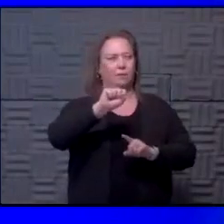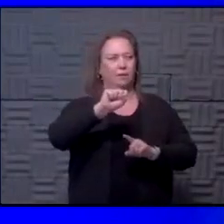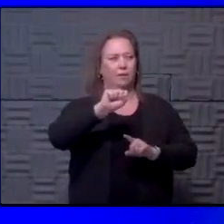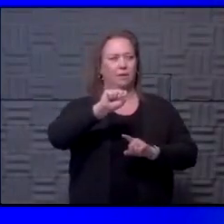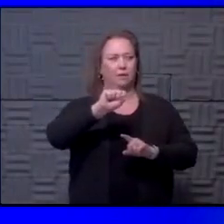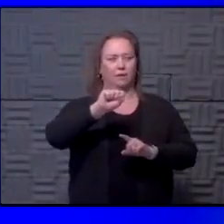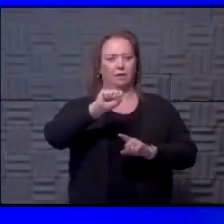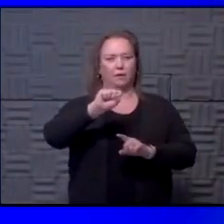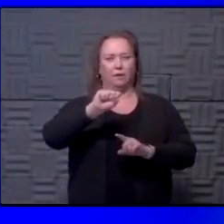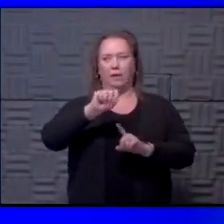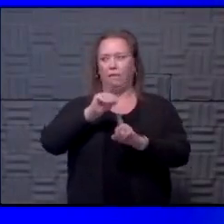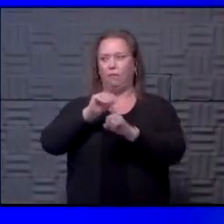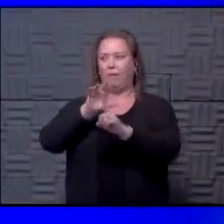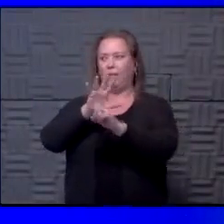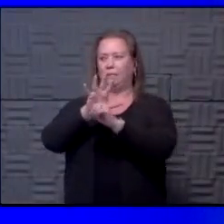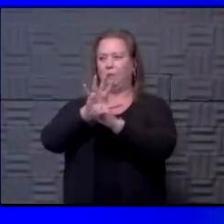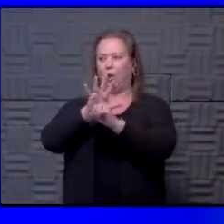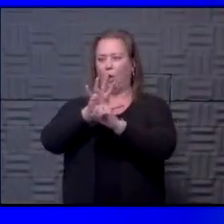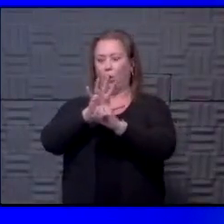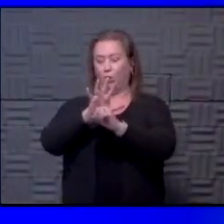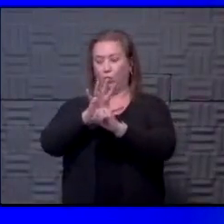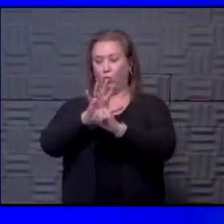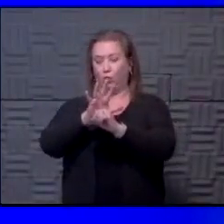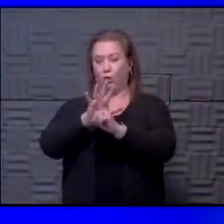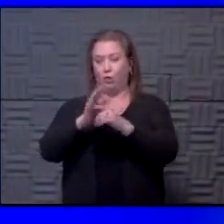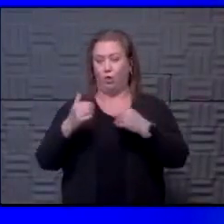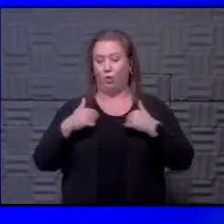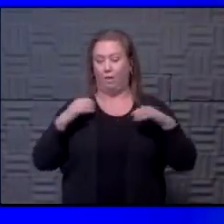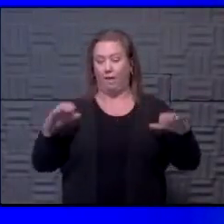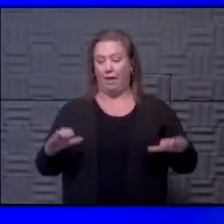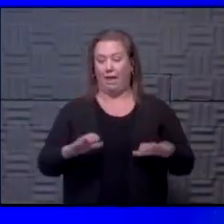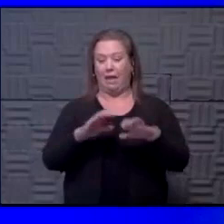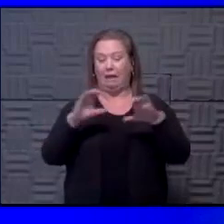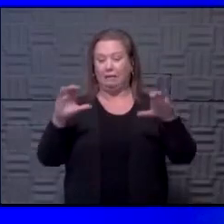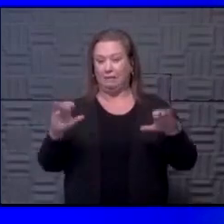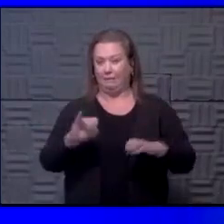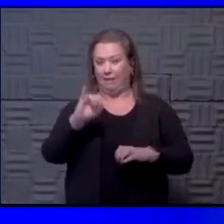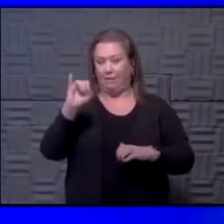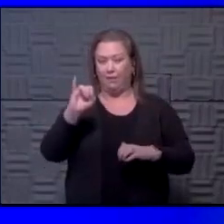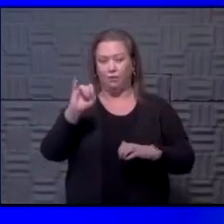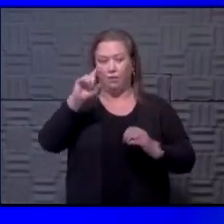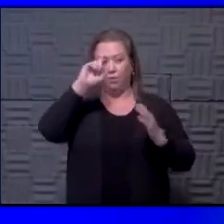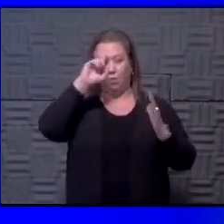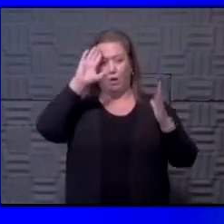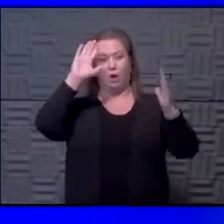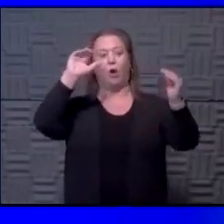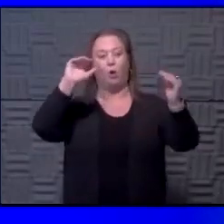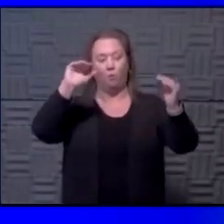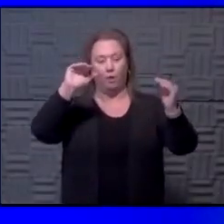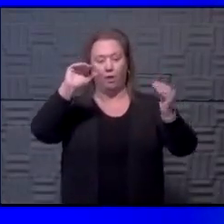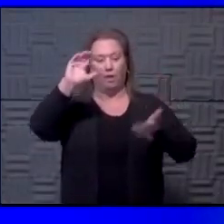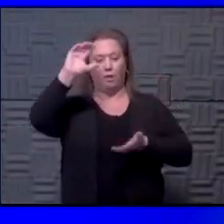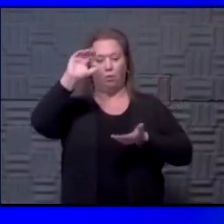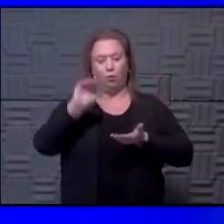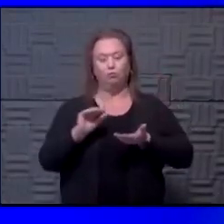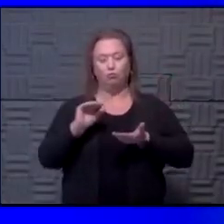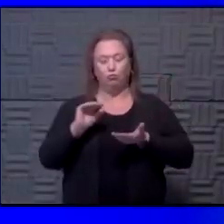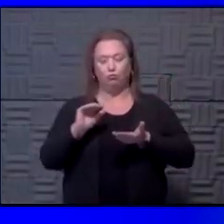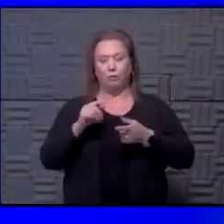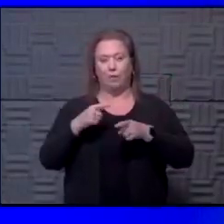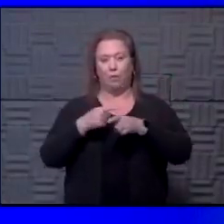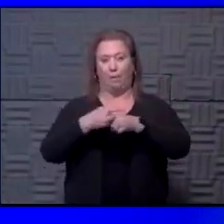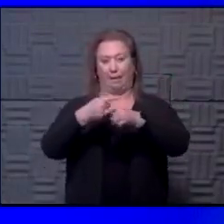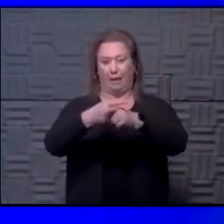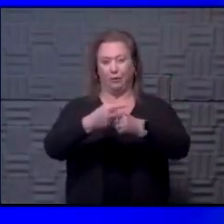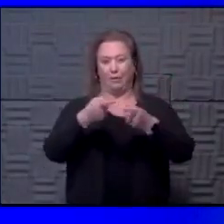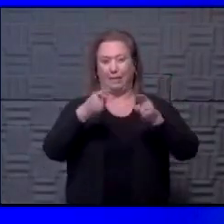exposed and you actually do have active infection, we hope that it will certainly reduce the amount of replication going